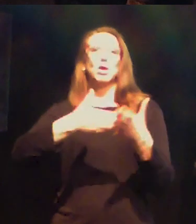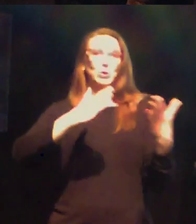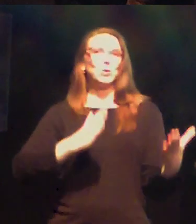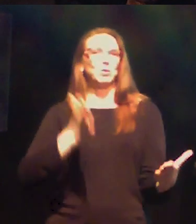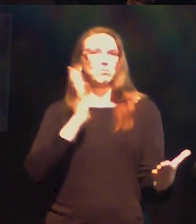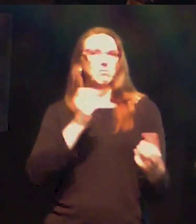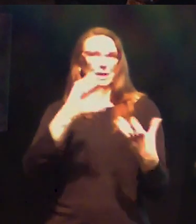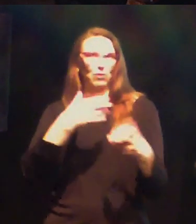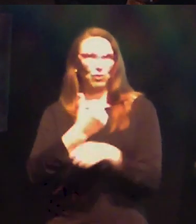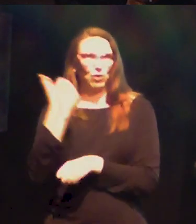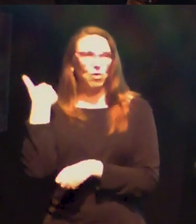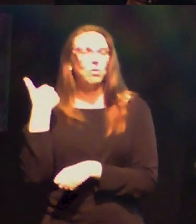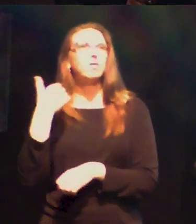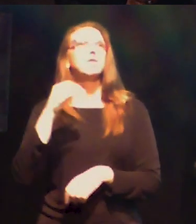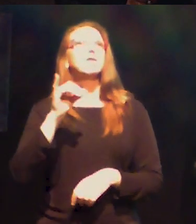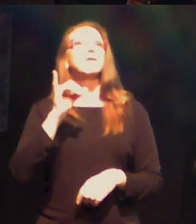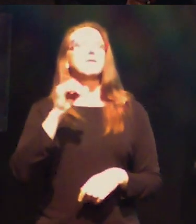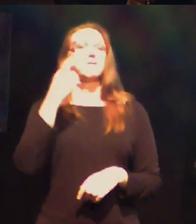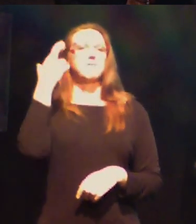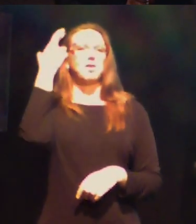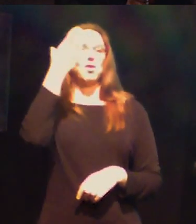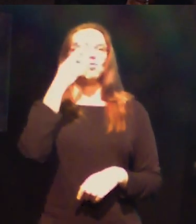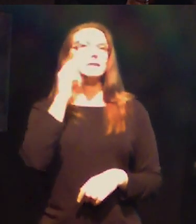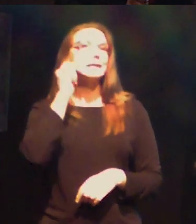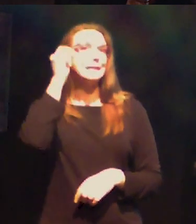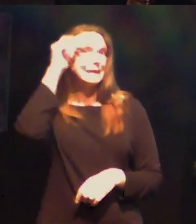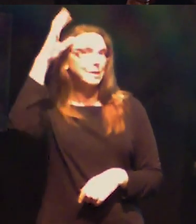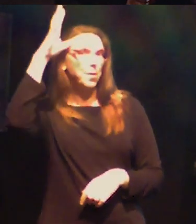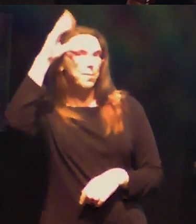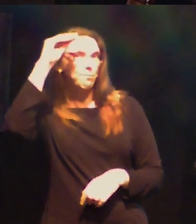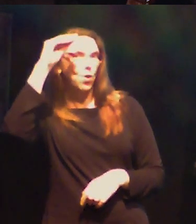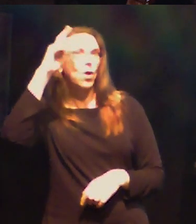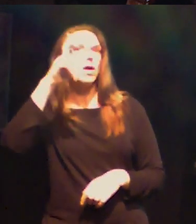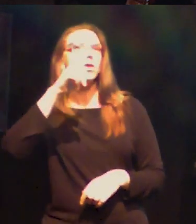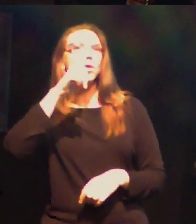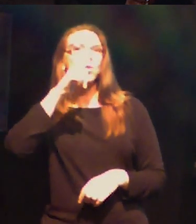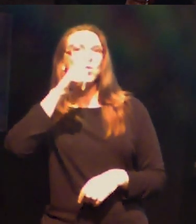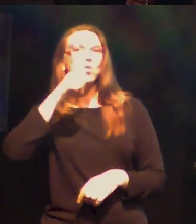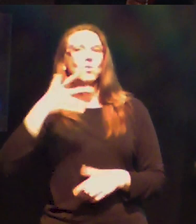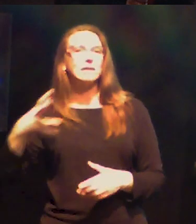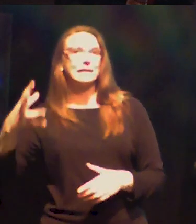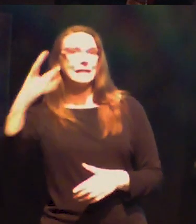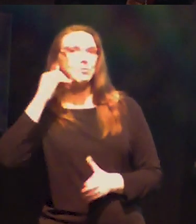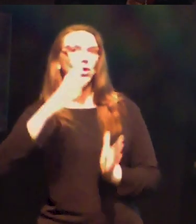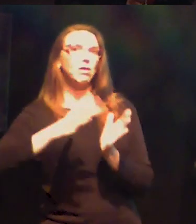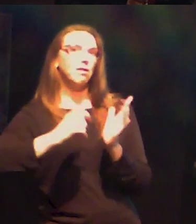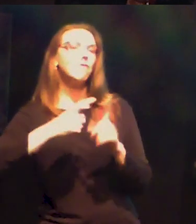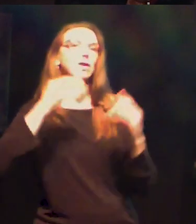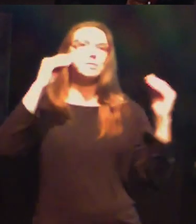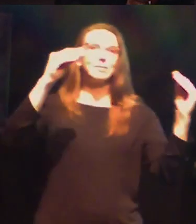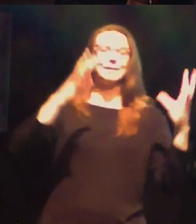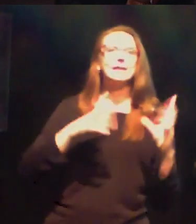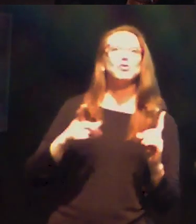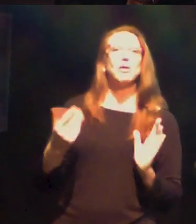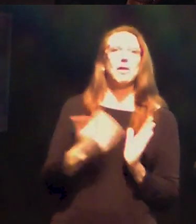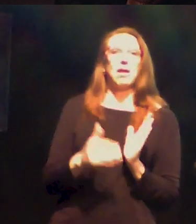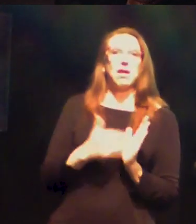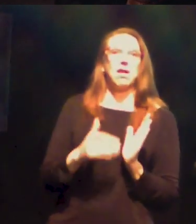I realized that the teenage boy who had been sexually assaulted by a teacher